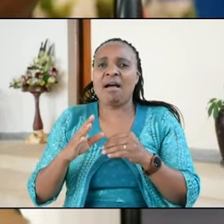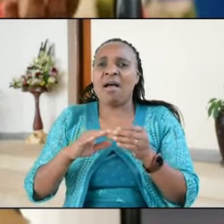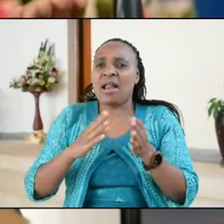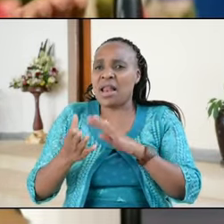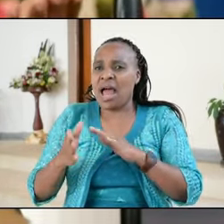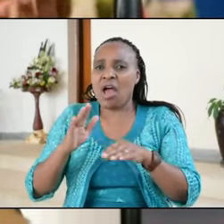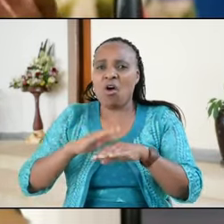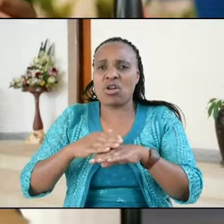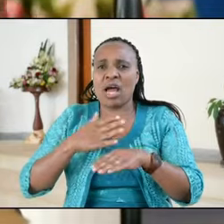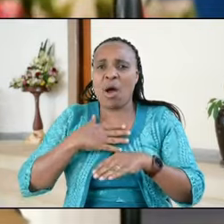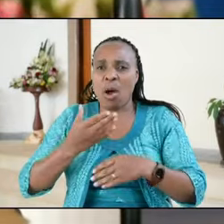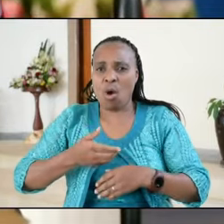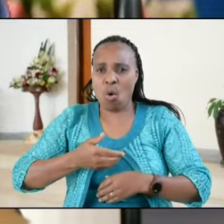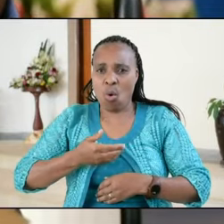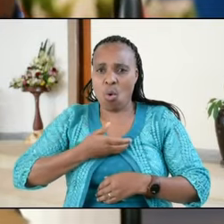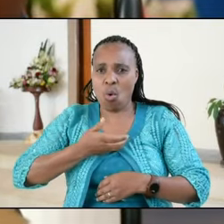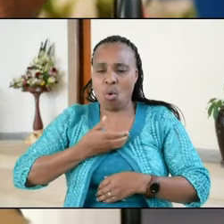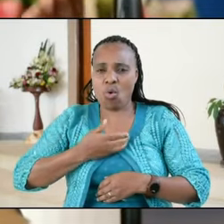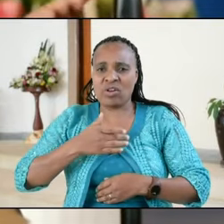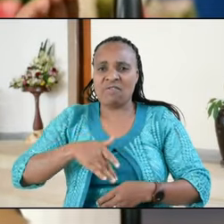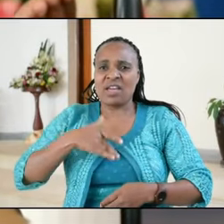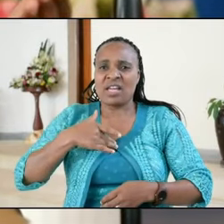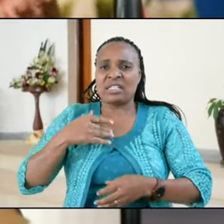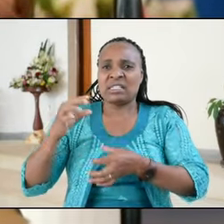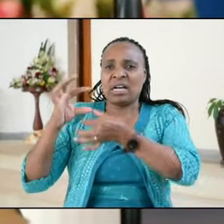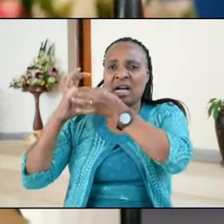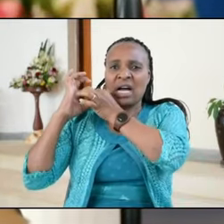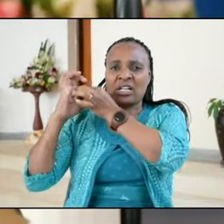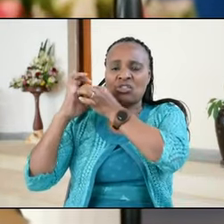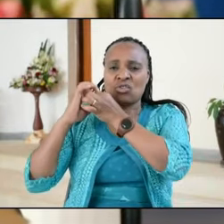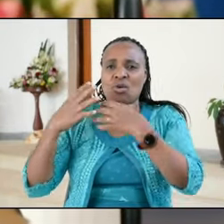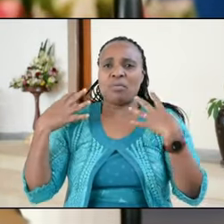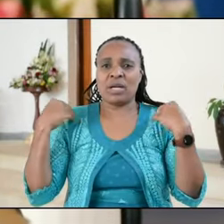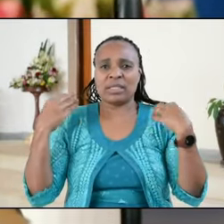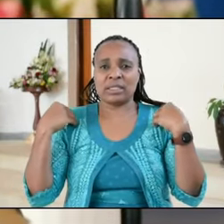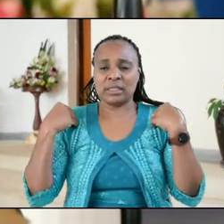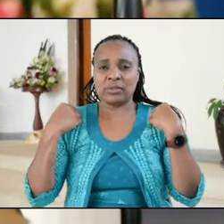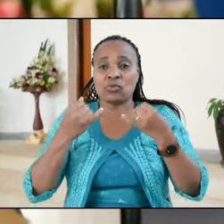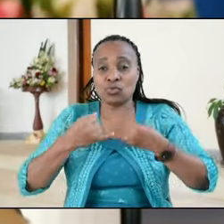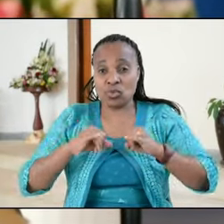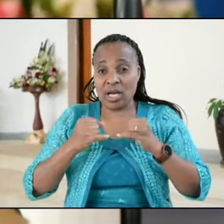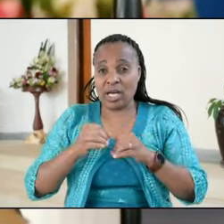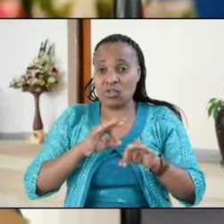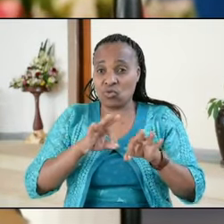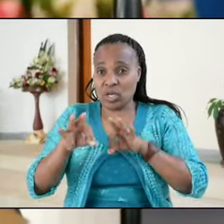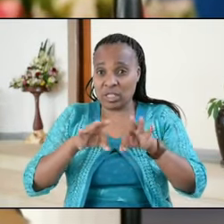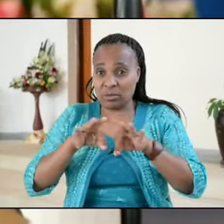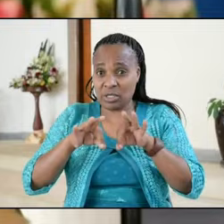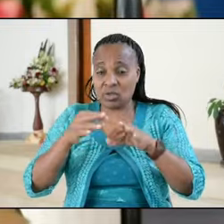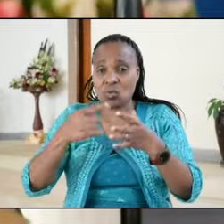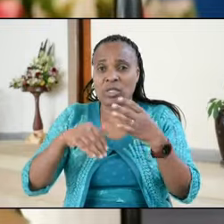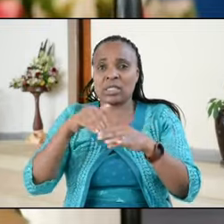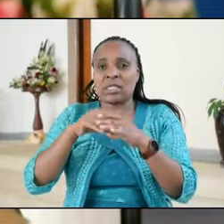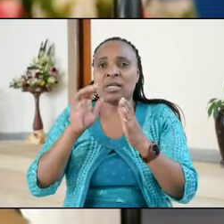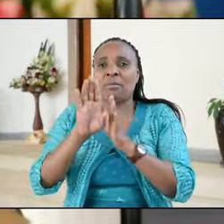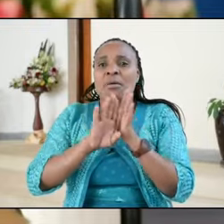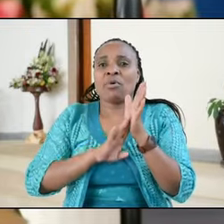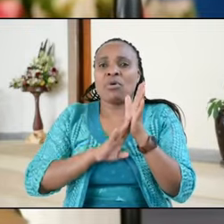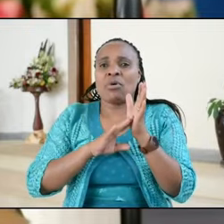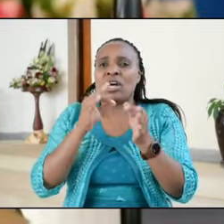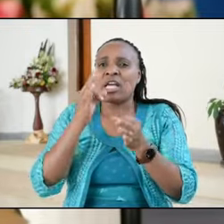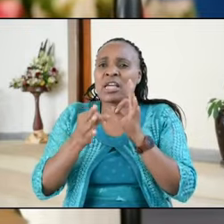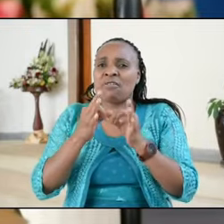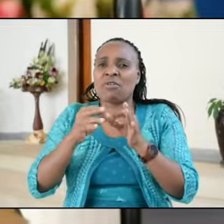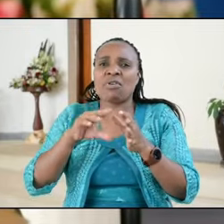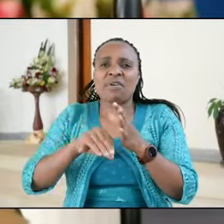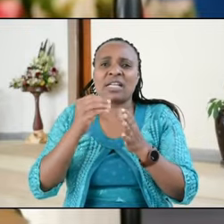on our feelings, let us not rely on our cultural practices as we try to explain what is written in the Bible. If we find